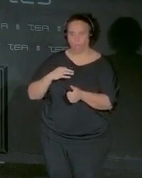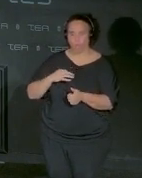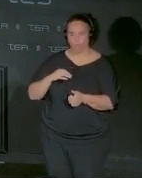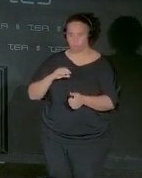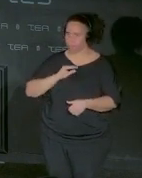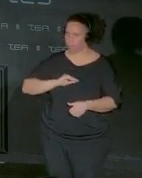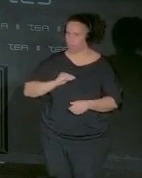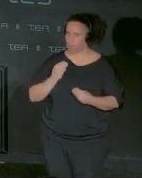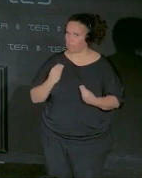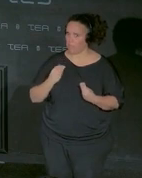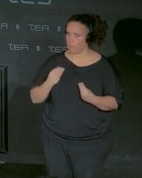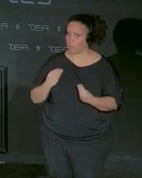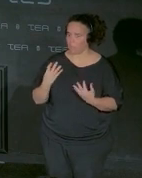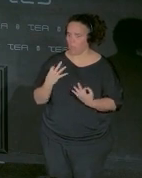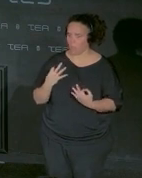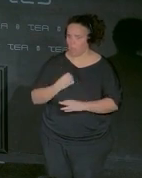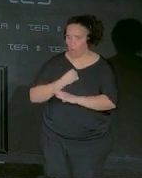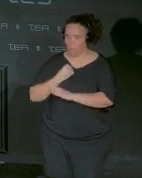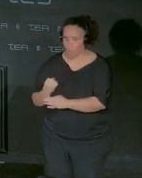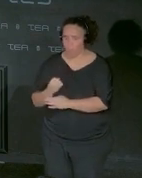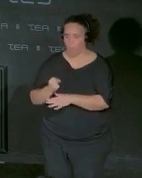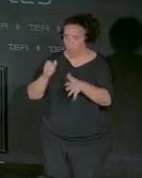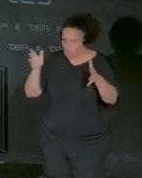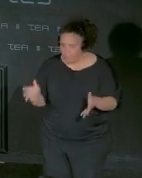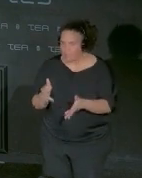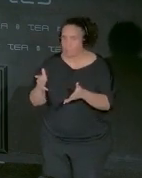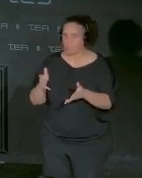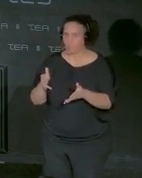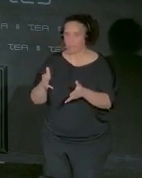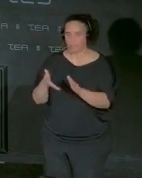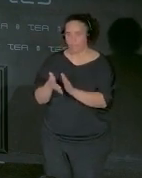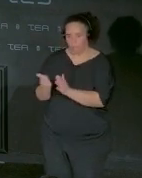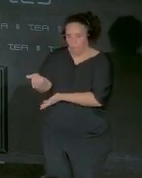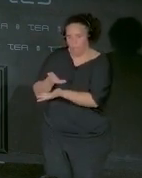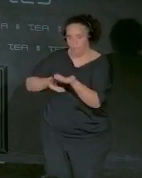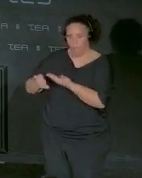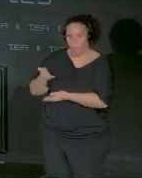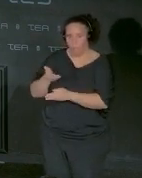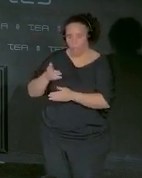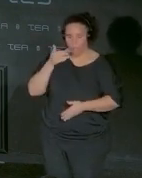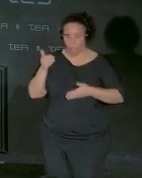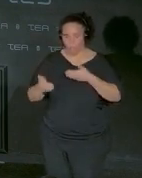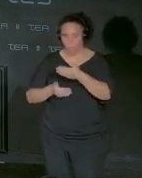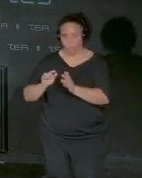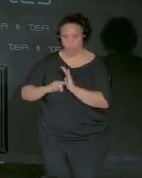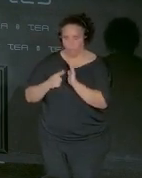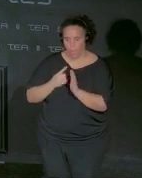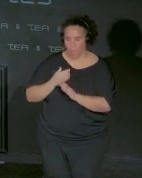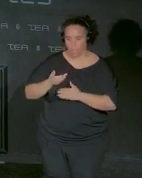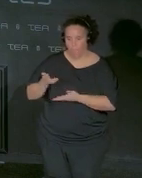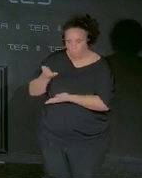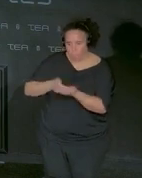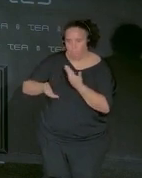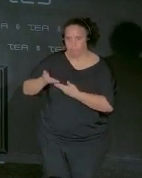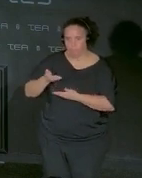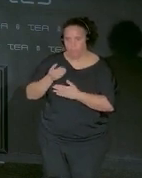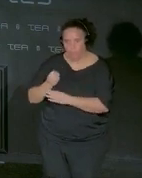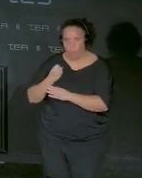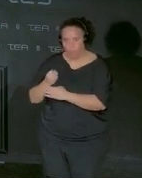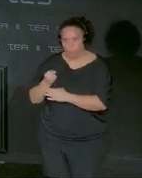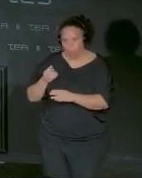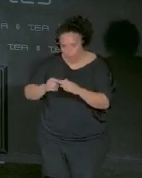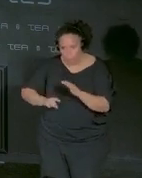Then the last slides, also some recommendations. I'm almost done, I promise. Get games in front of platform holders and storefront owners.